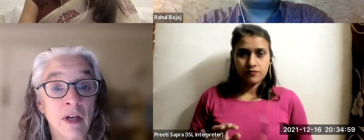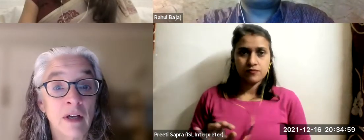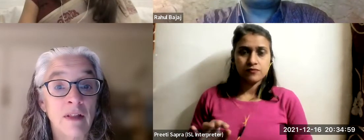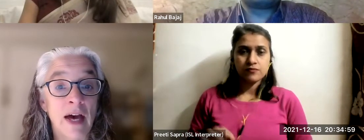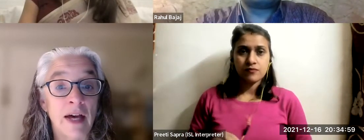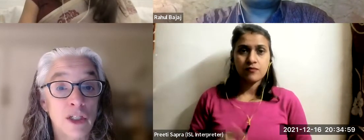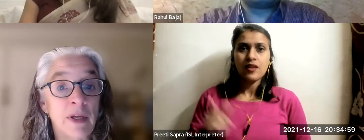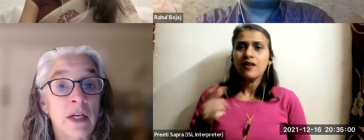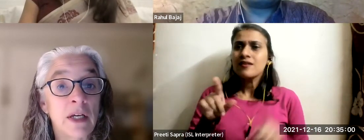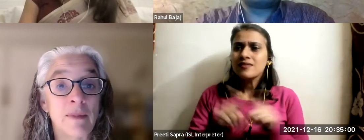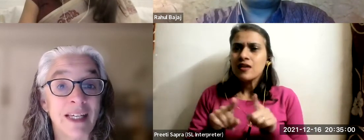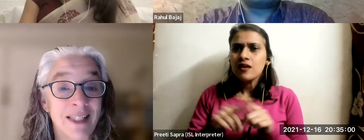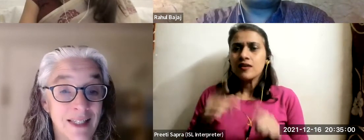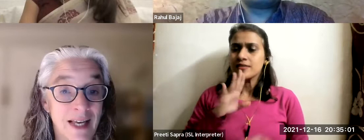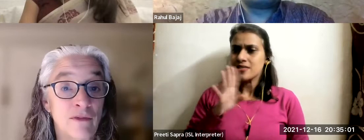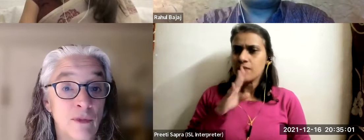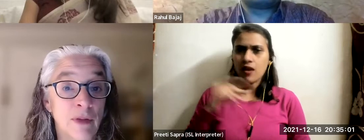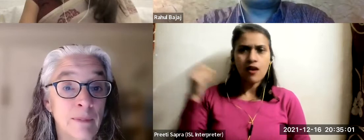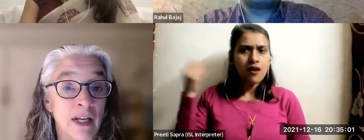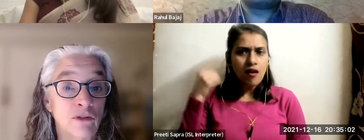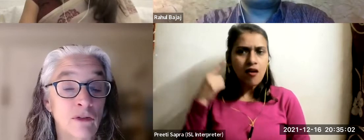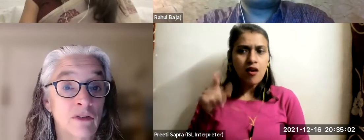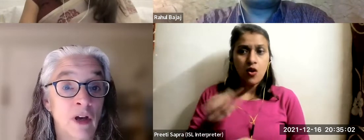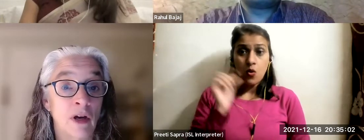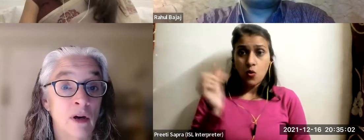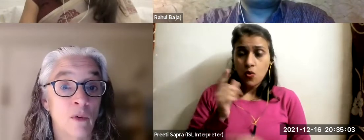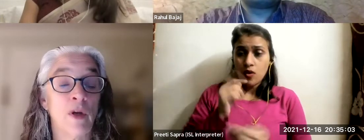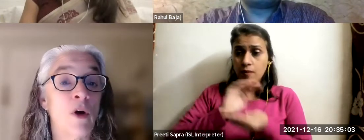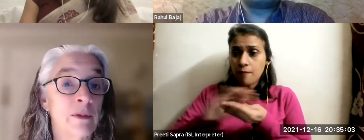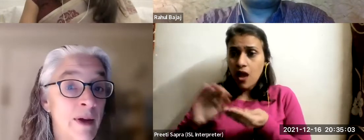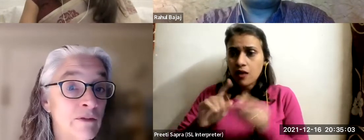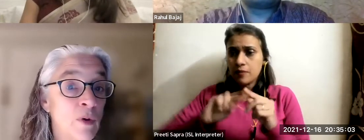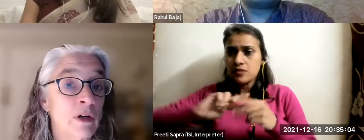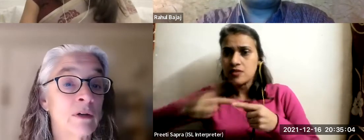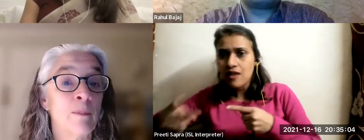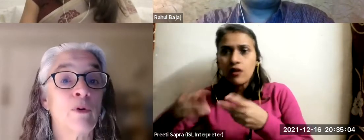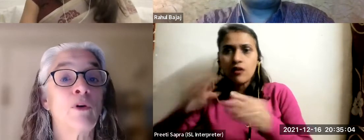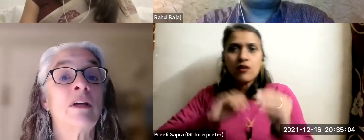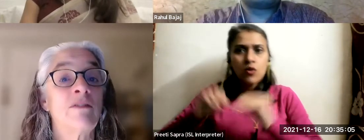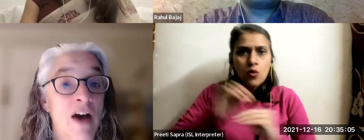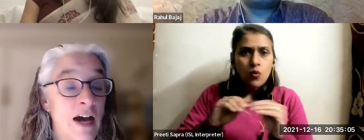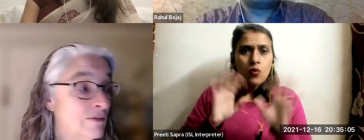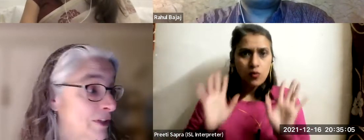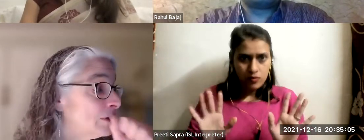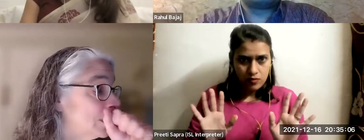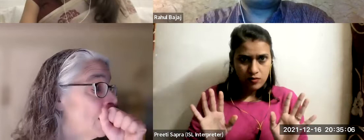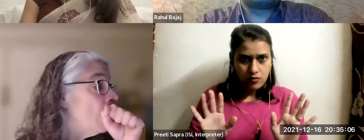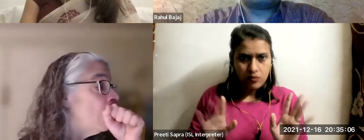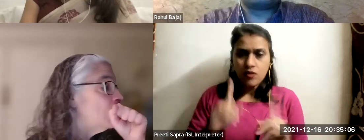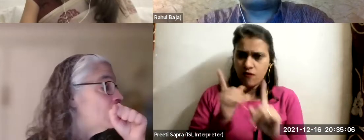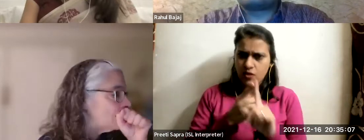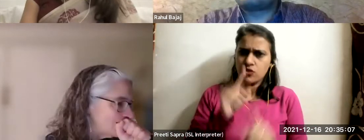signals that speak to make it safe for blind pedestrians. We want them everywhere. put in 5,